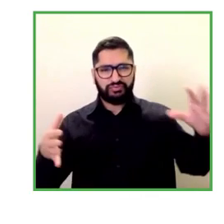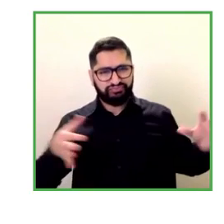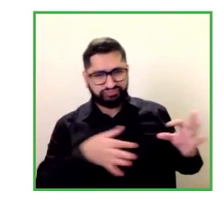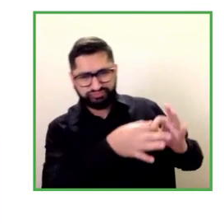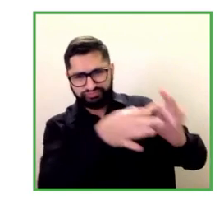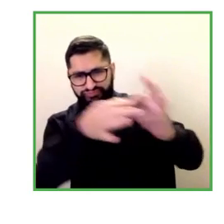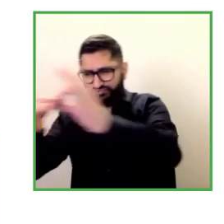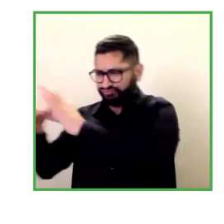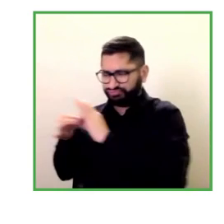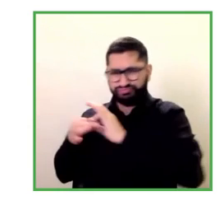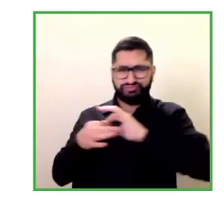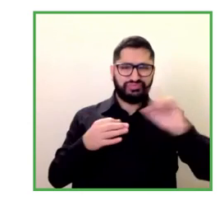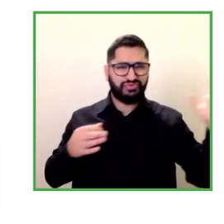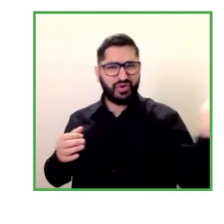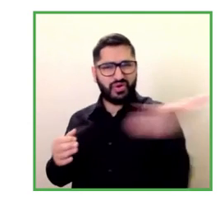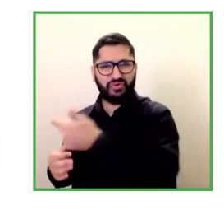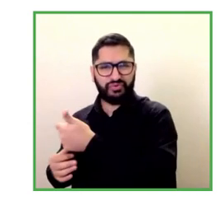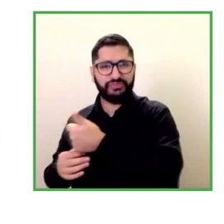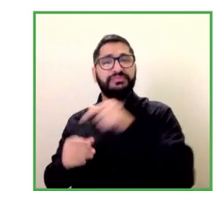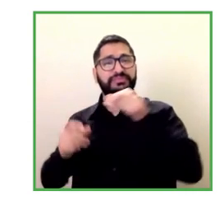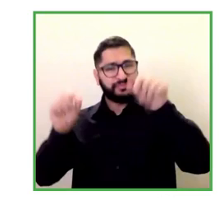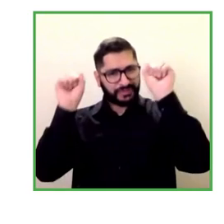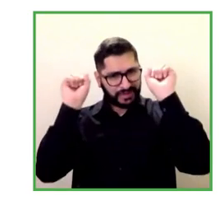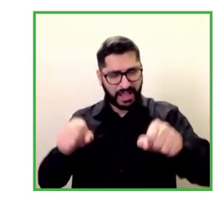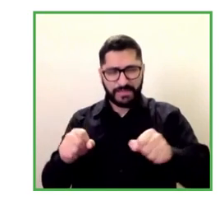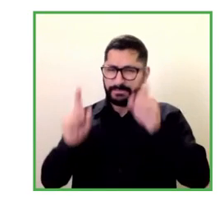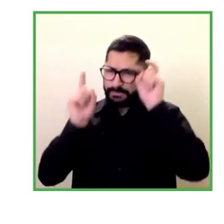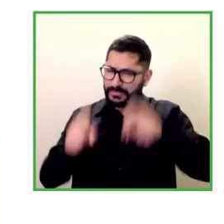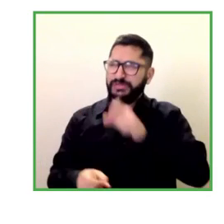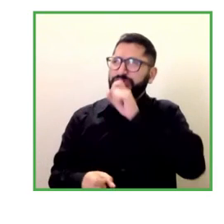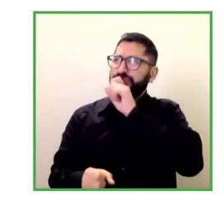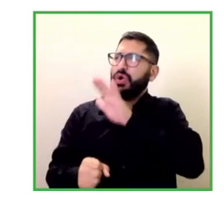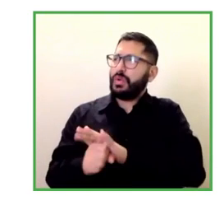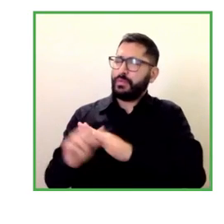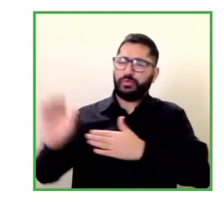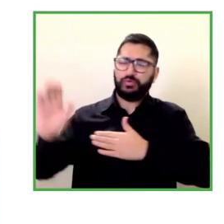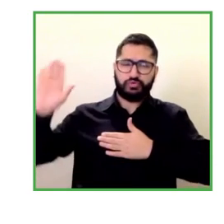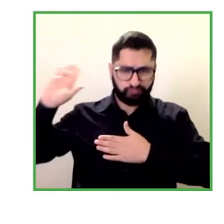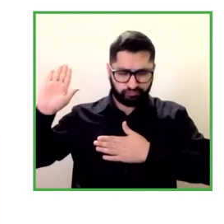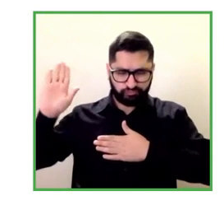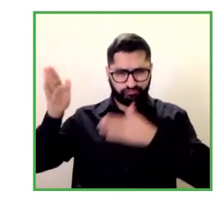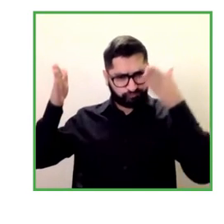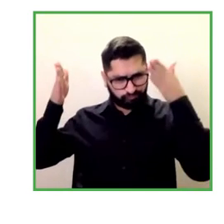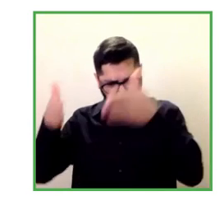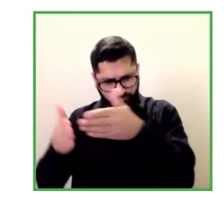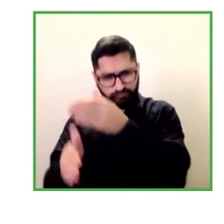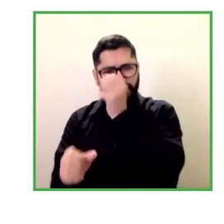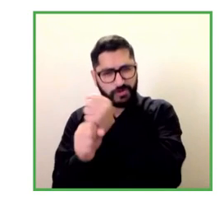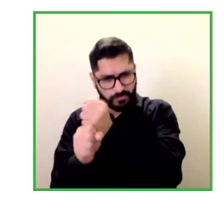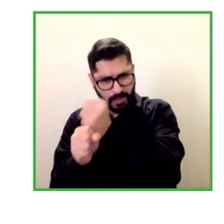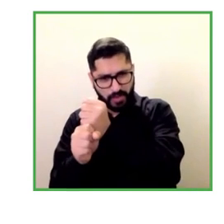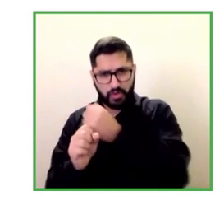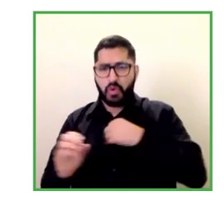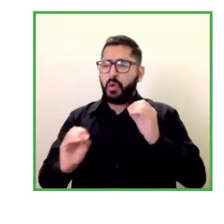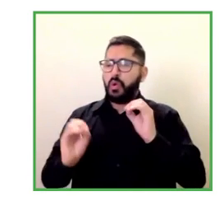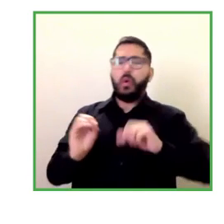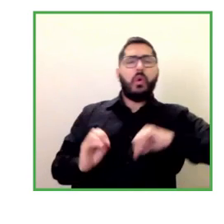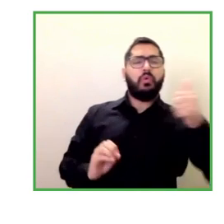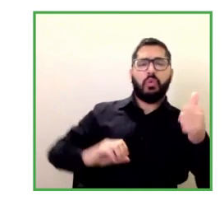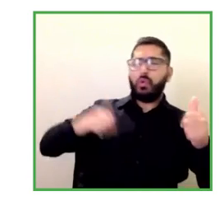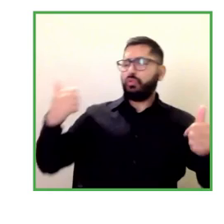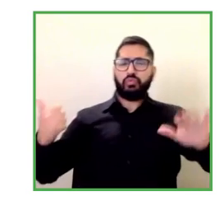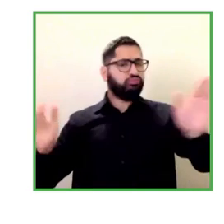this. This cannot be something that is something only happening in a few places. We must close our gaps